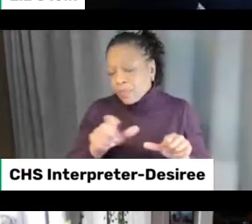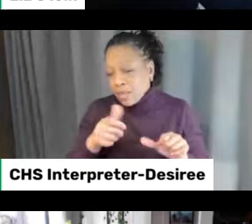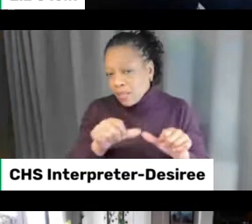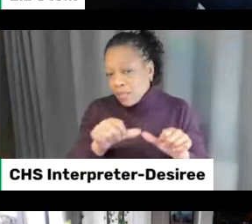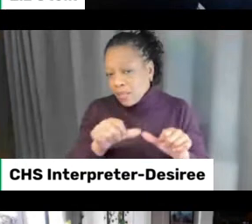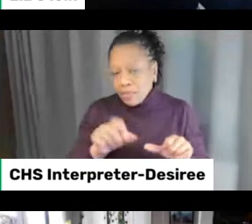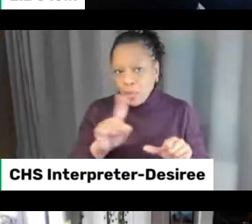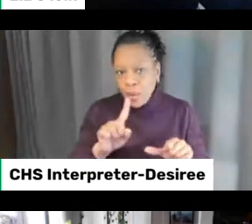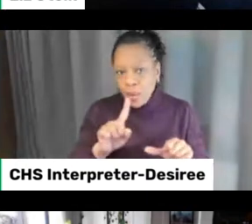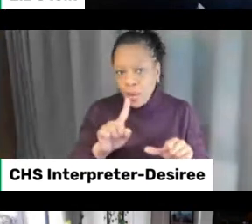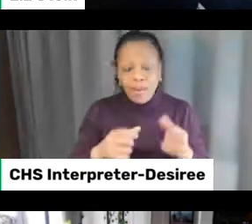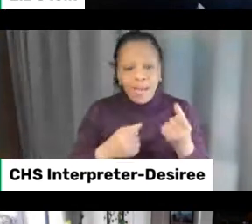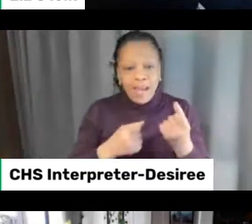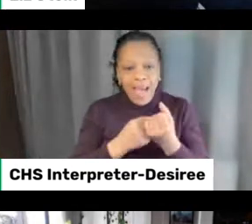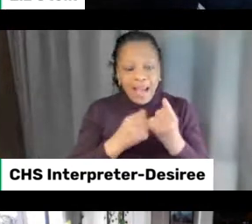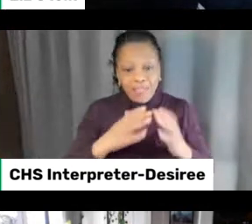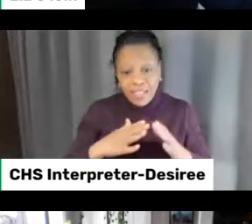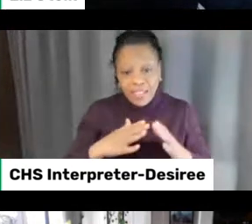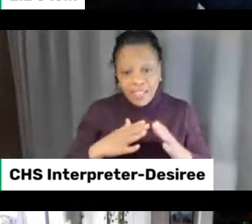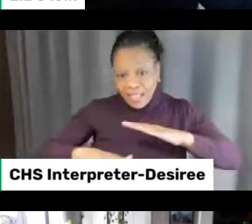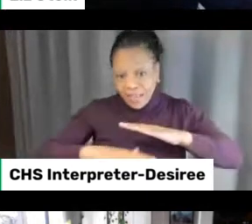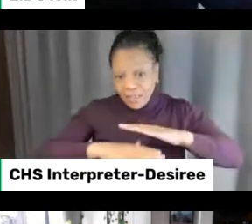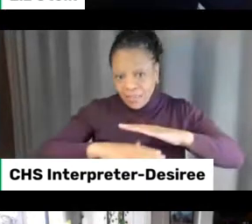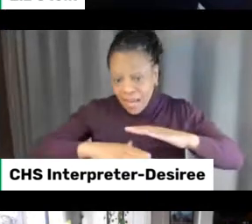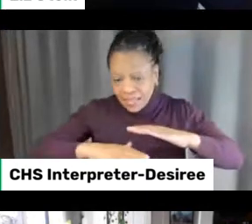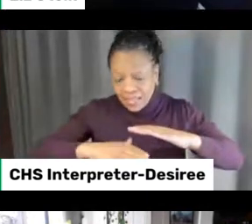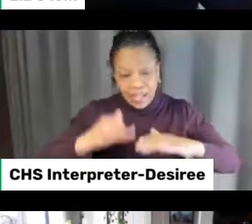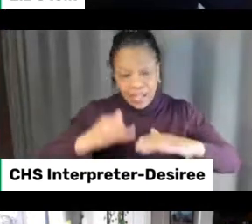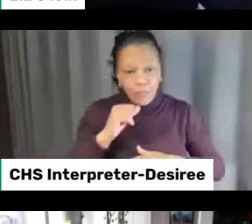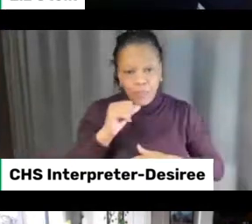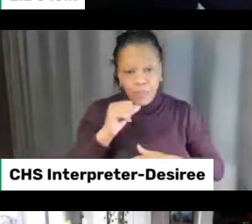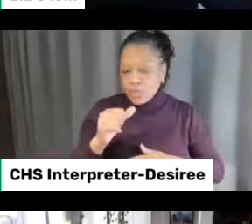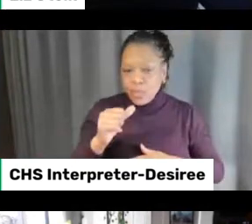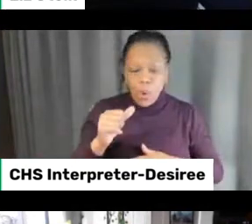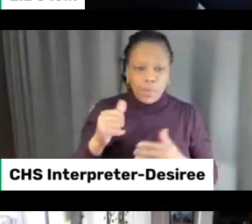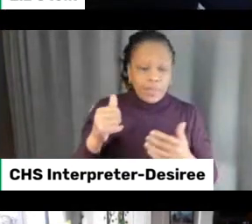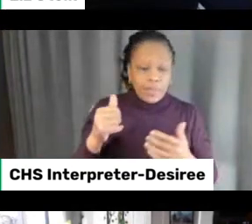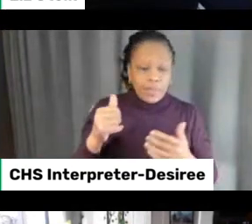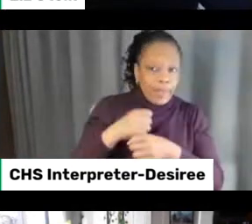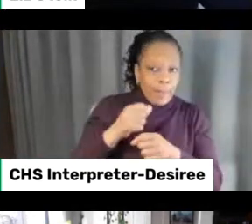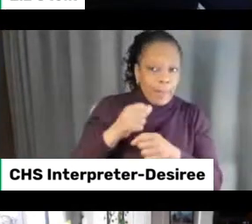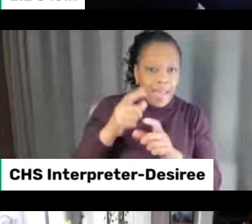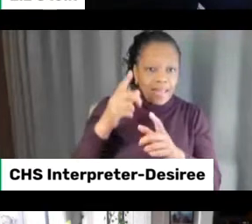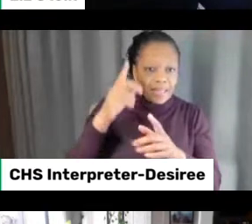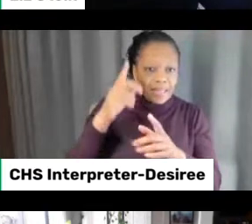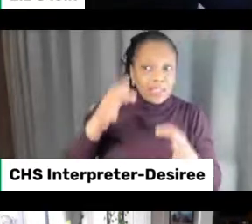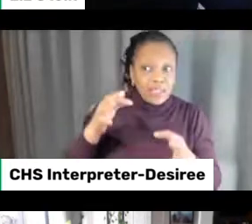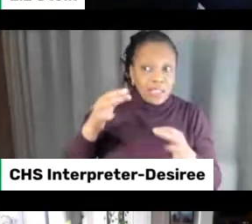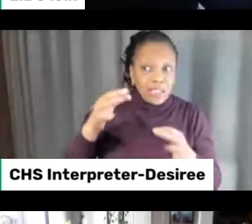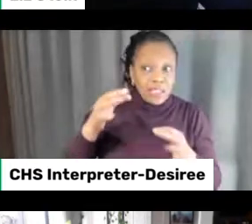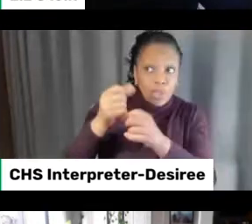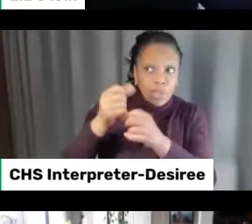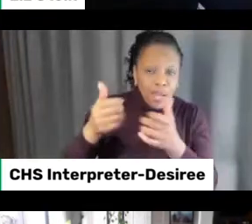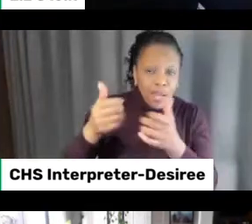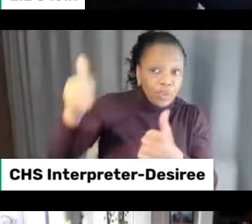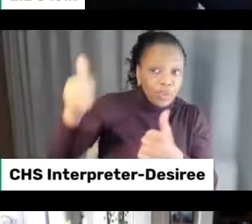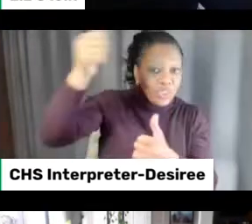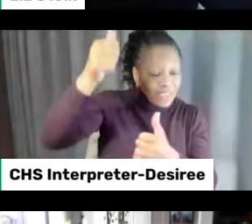grassroots level don't hold decision makers accountable, this kind of area can be neglected. And it's really important to do